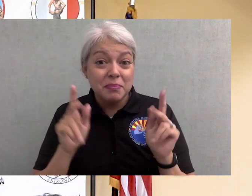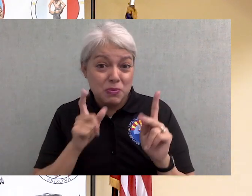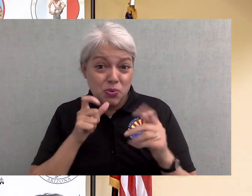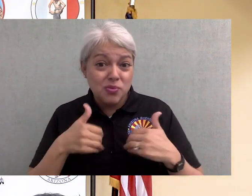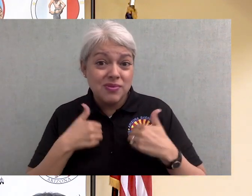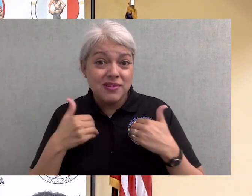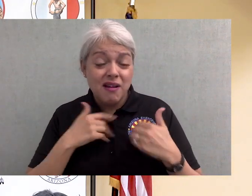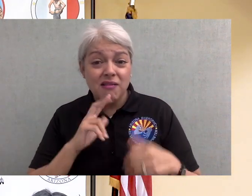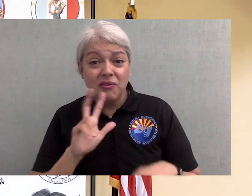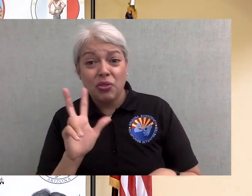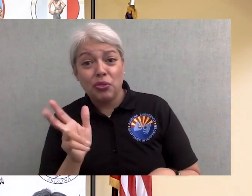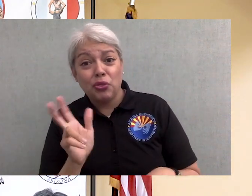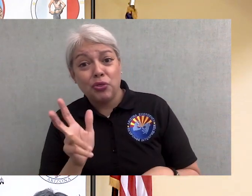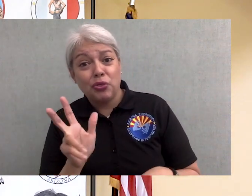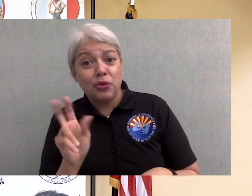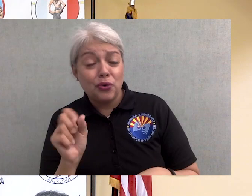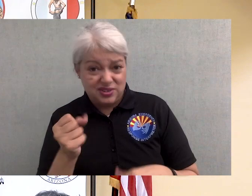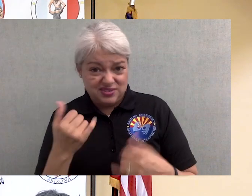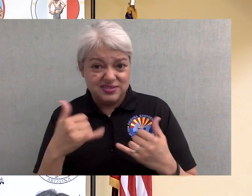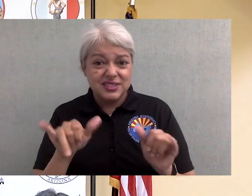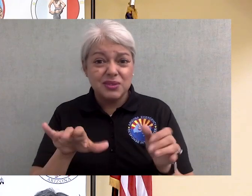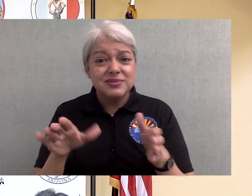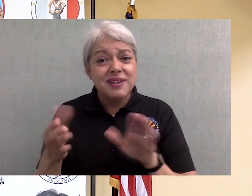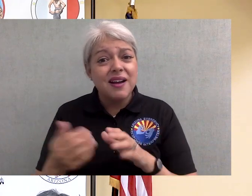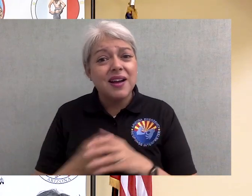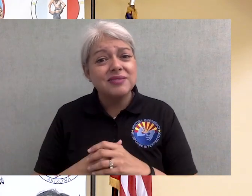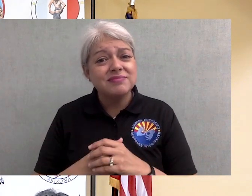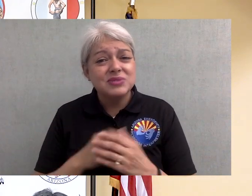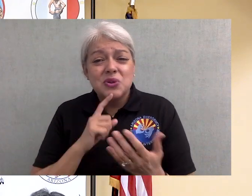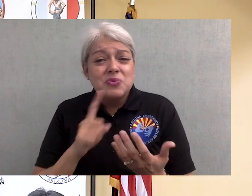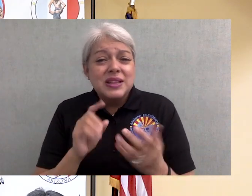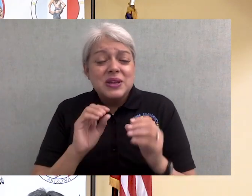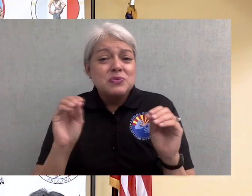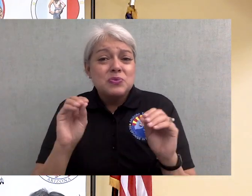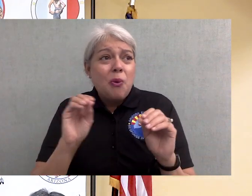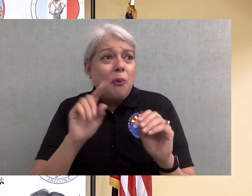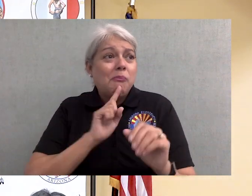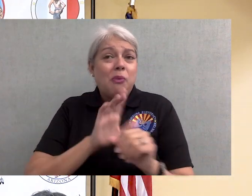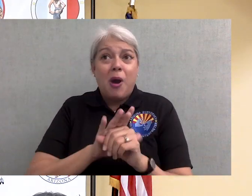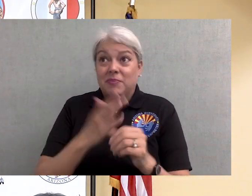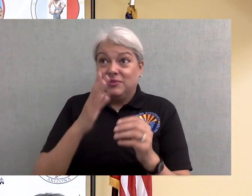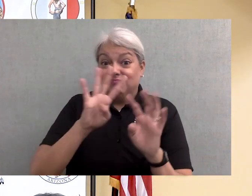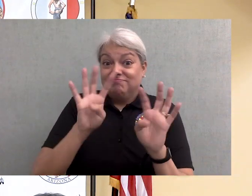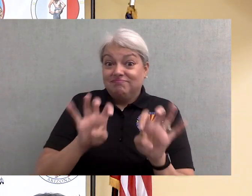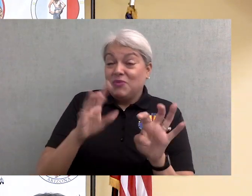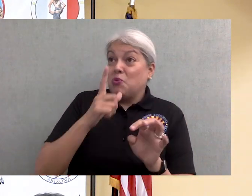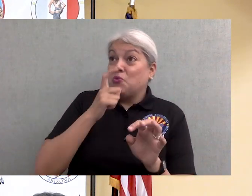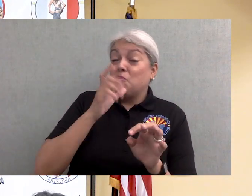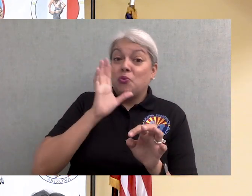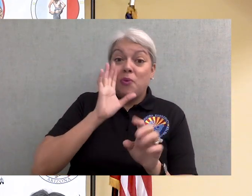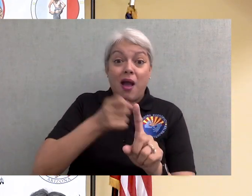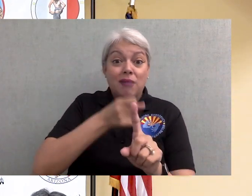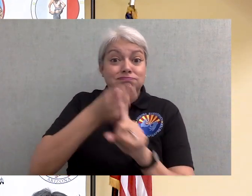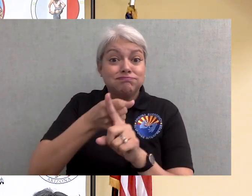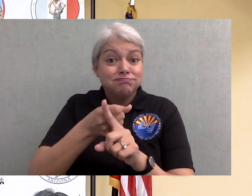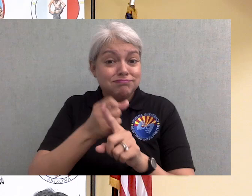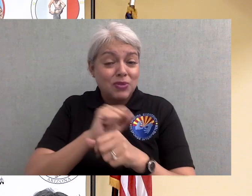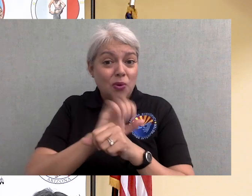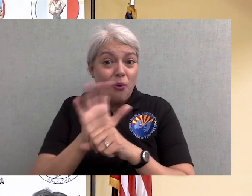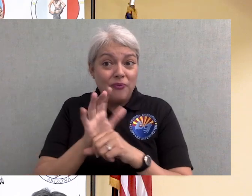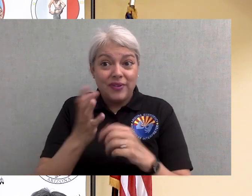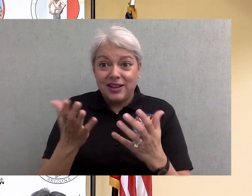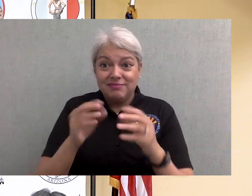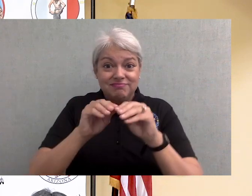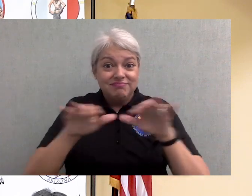here. So that's really the bottom line. This community is not a huge community compared to the general population. So